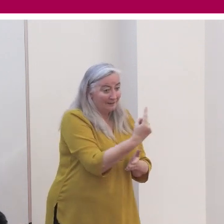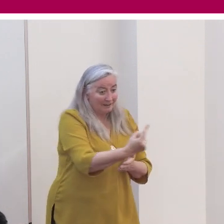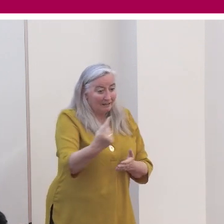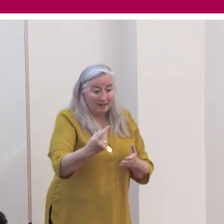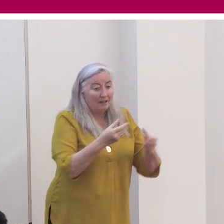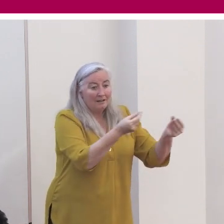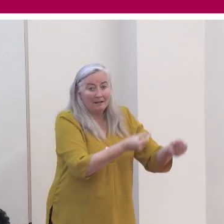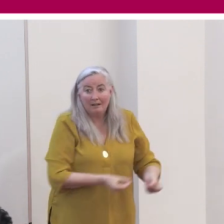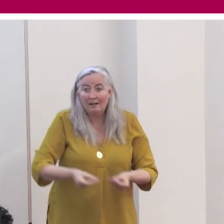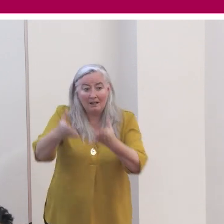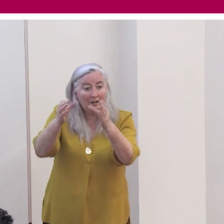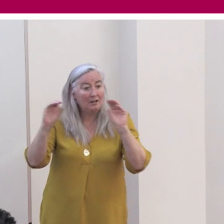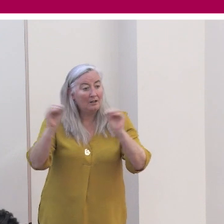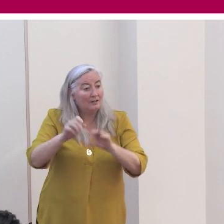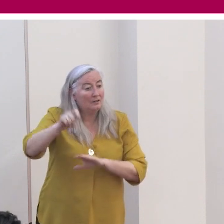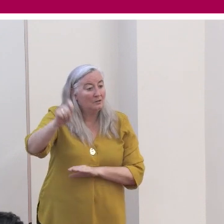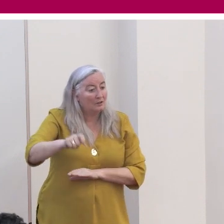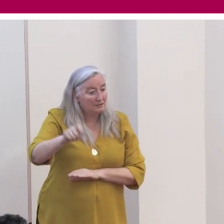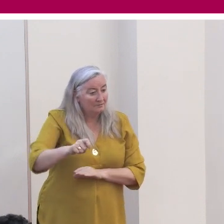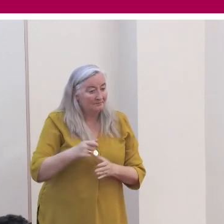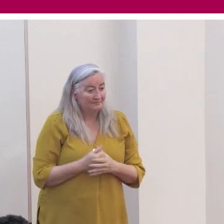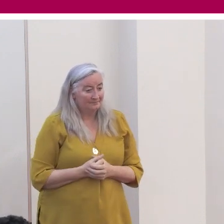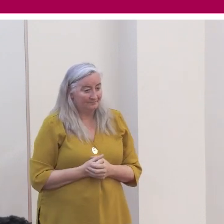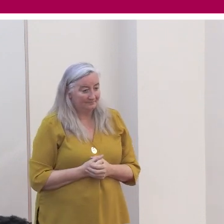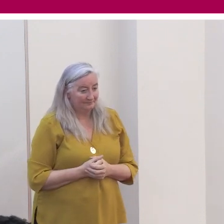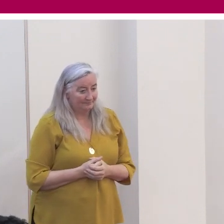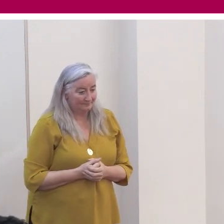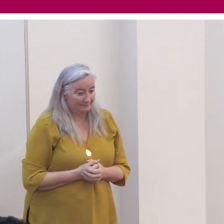that face communication barriers.